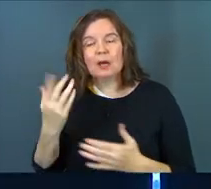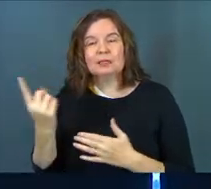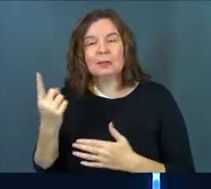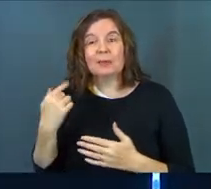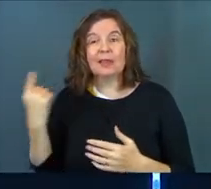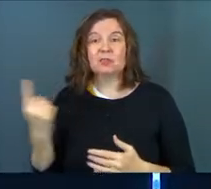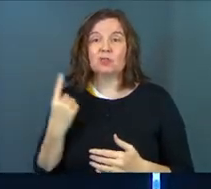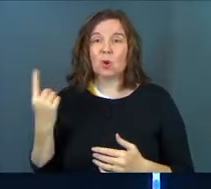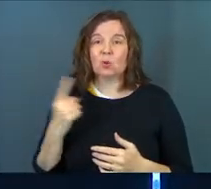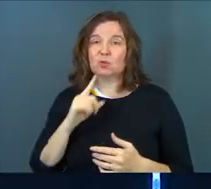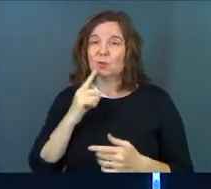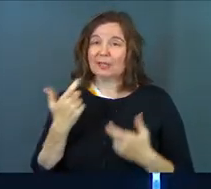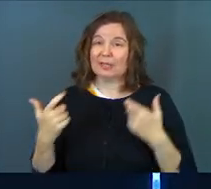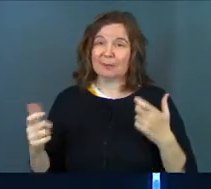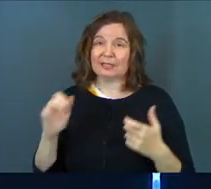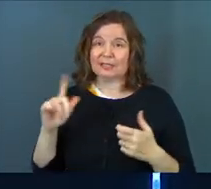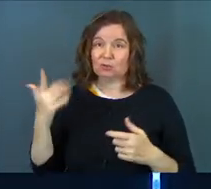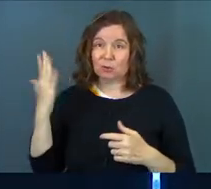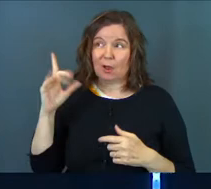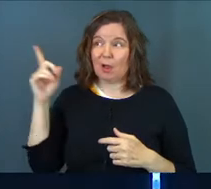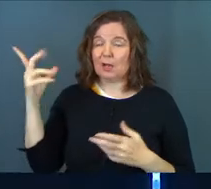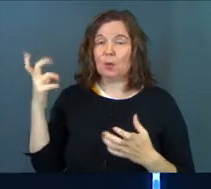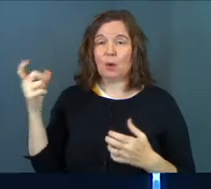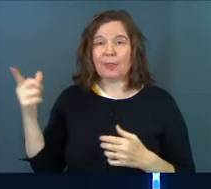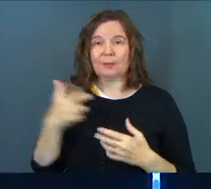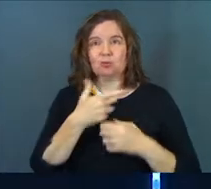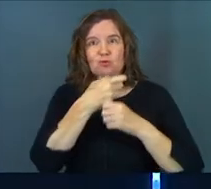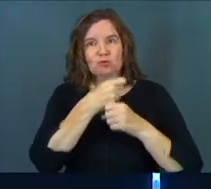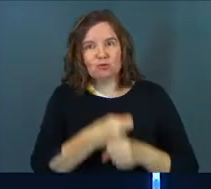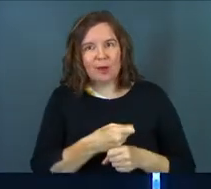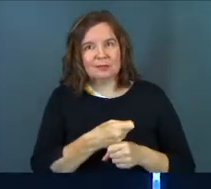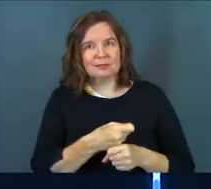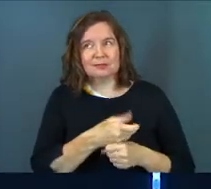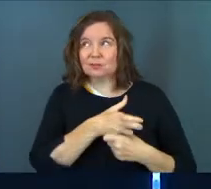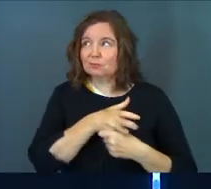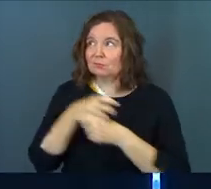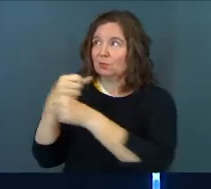wants something that's always a really big deal to God. He wants them to trust him.